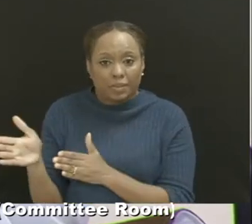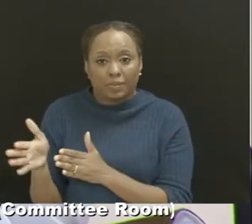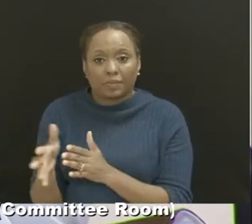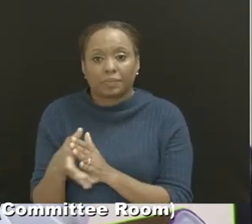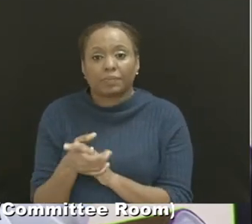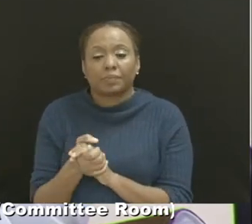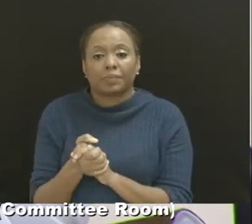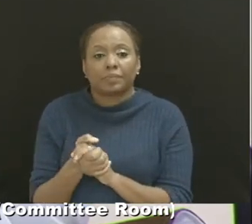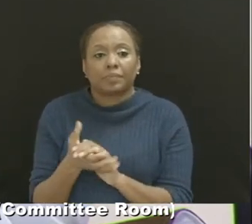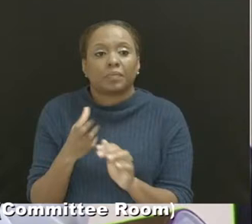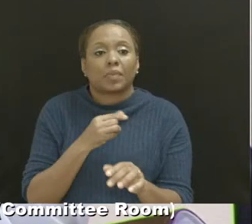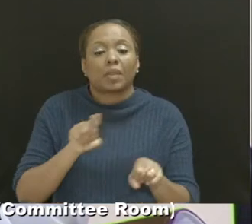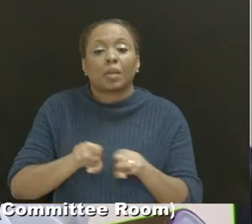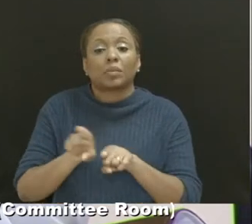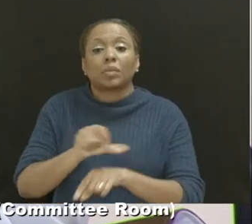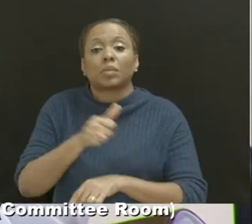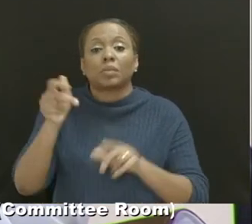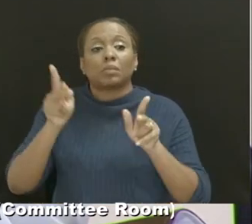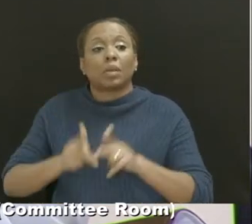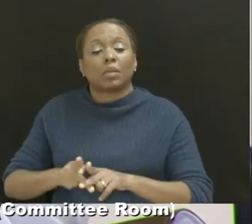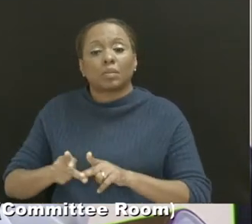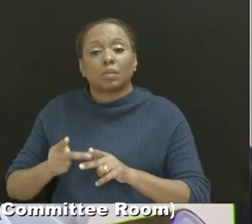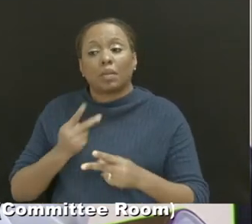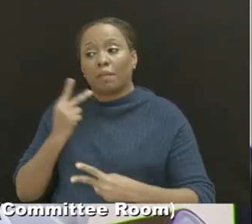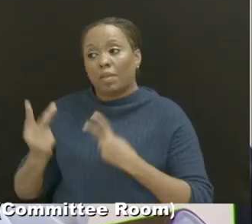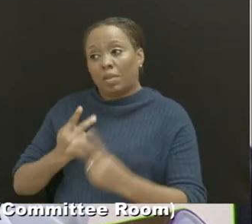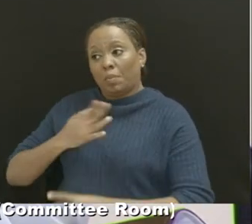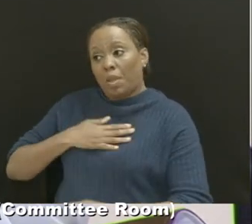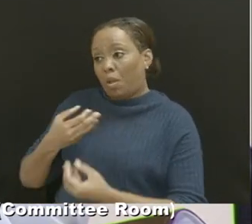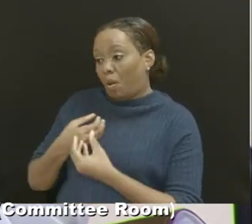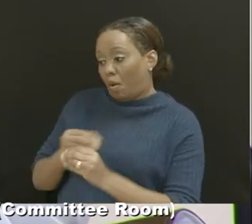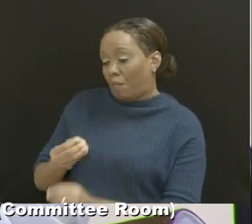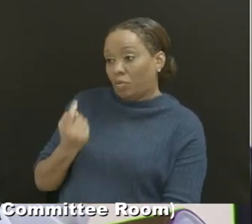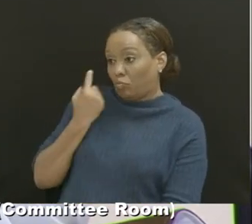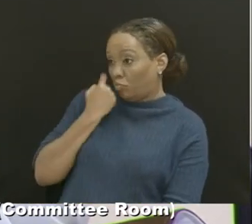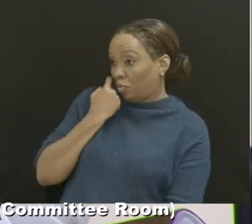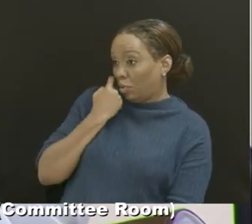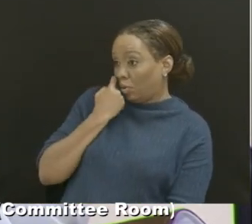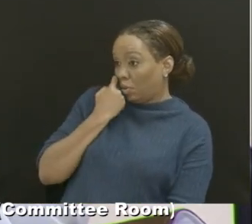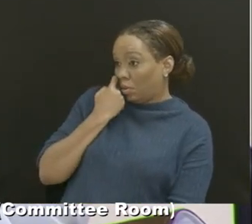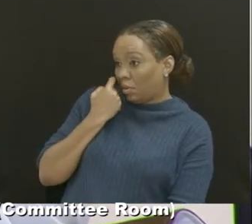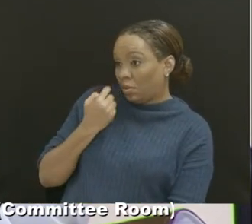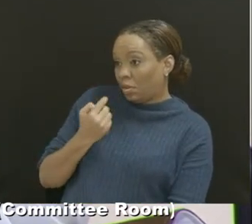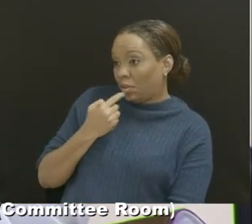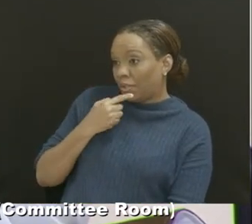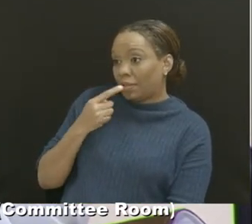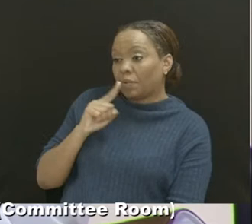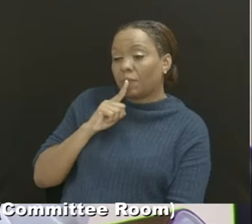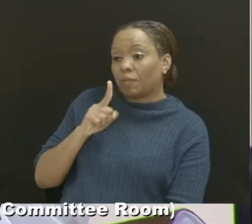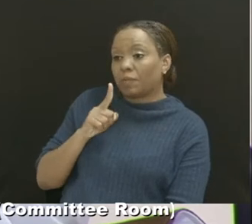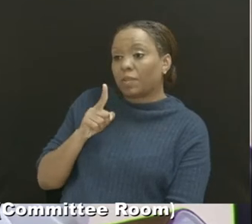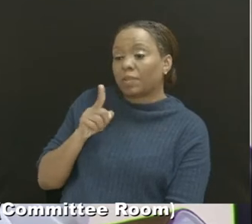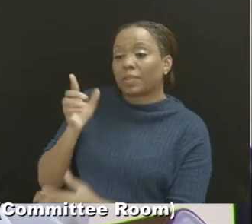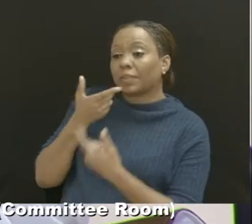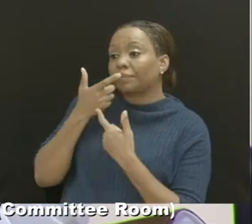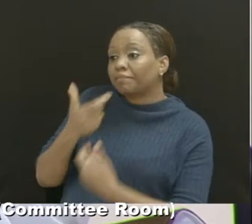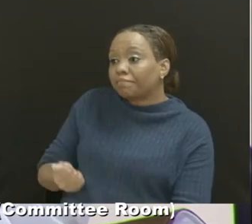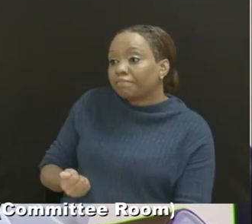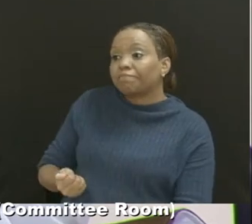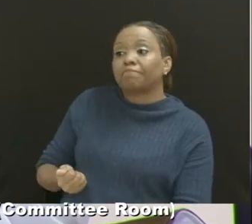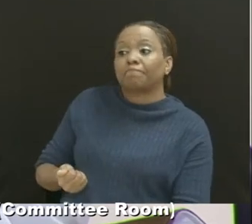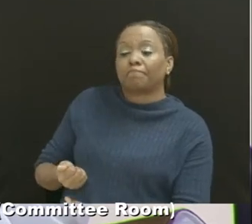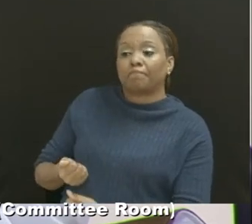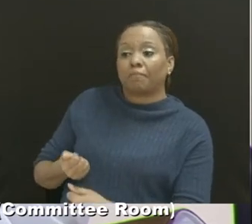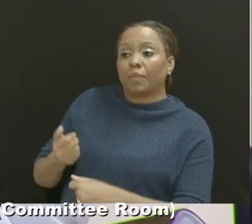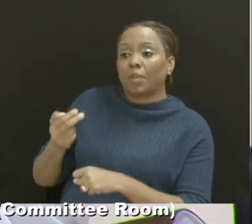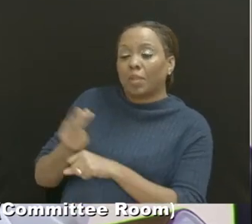a few months ago, and he's also very enthusiastic and had pointed out the use of clean and green to bring back some of the furniture to the grounds